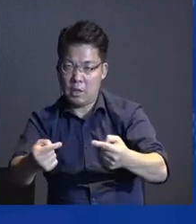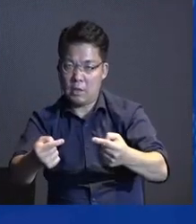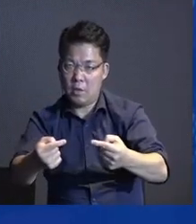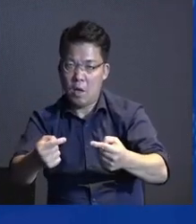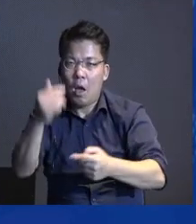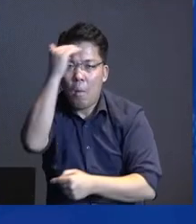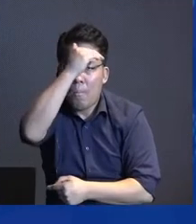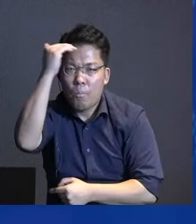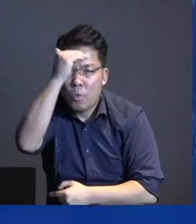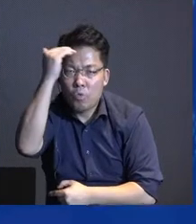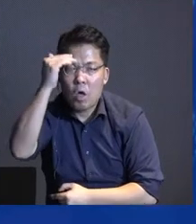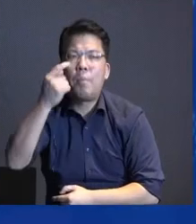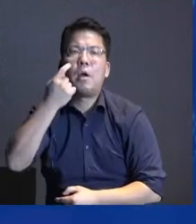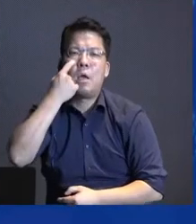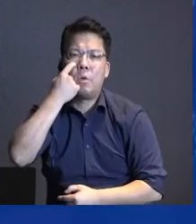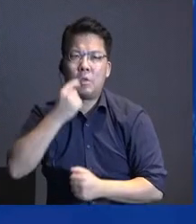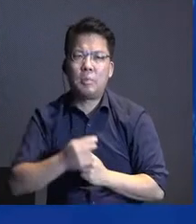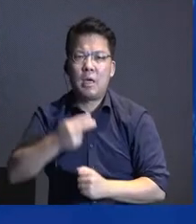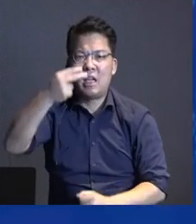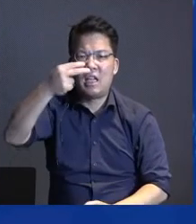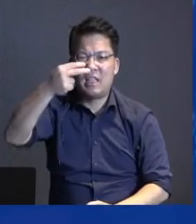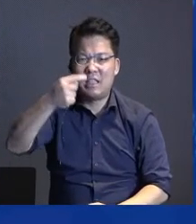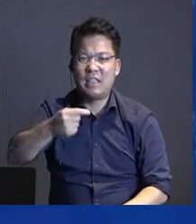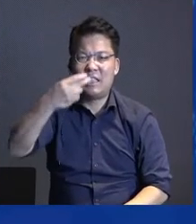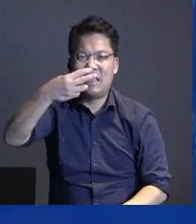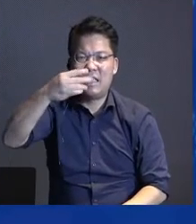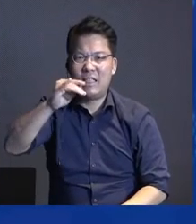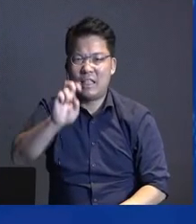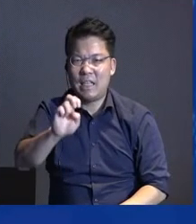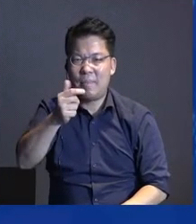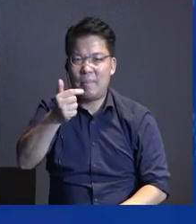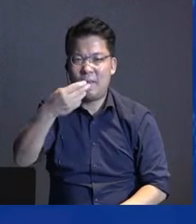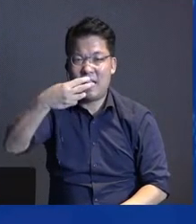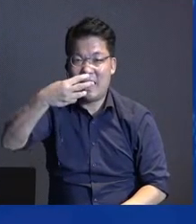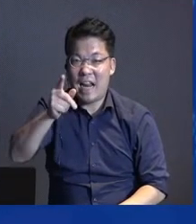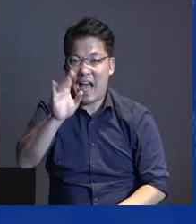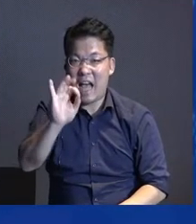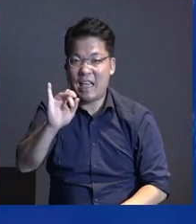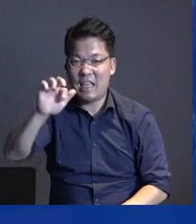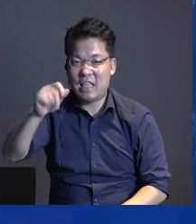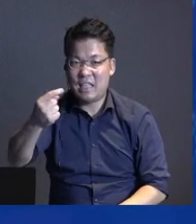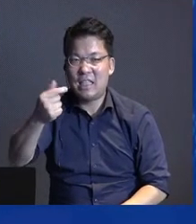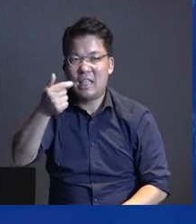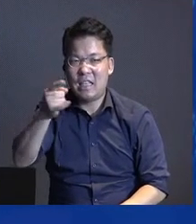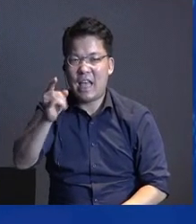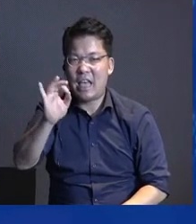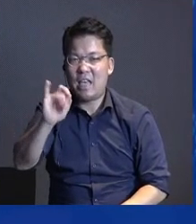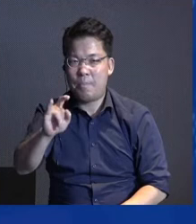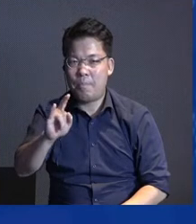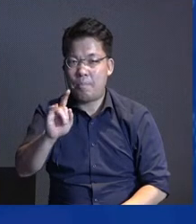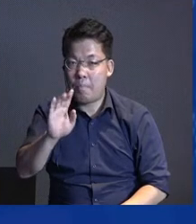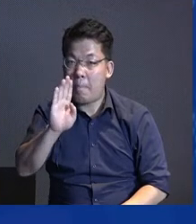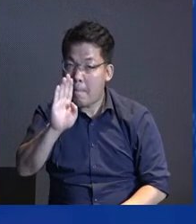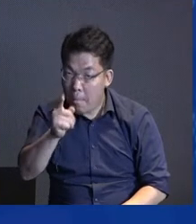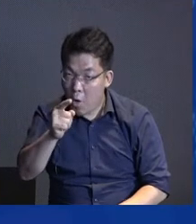Dreamlike Neighborhood partnership, as you can see here, consists of many great organizations